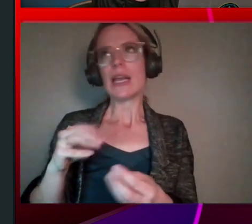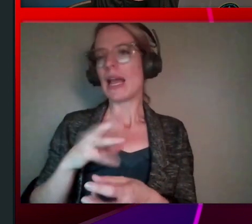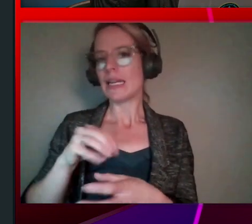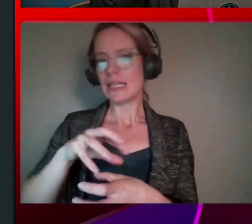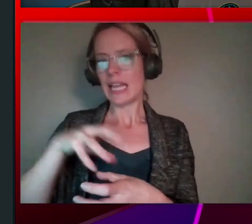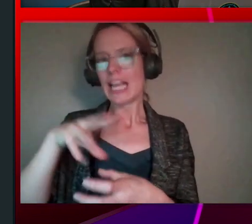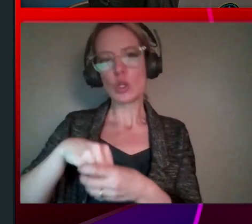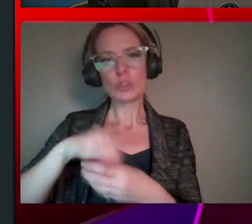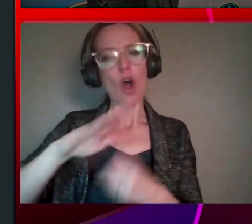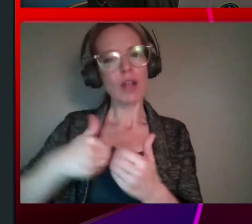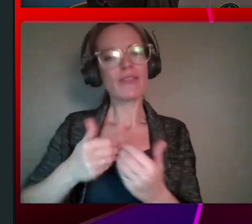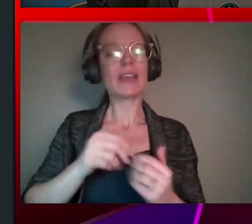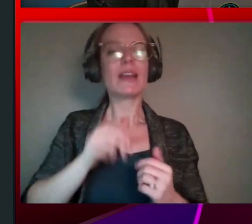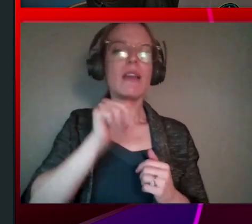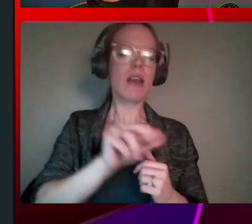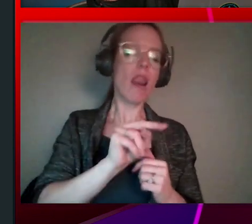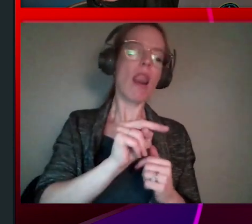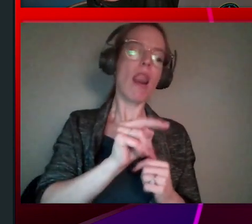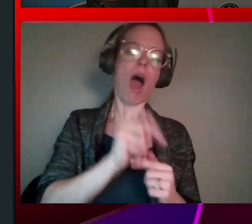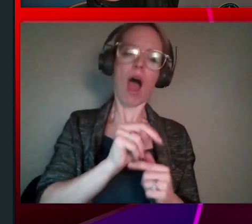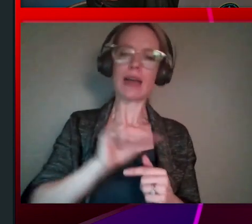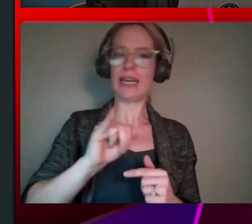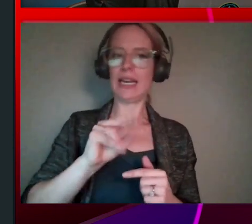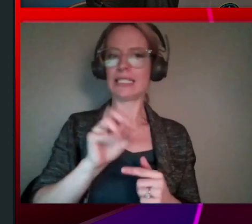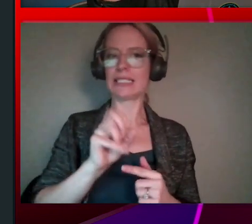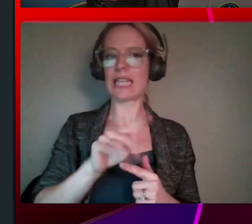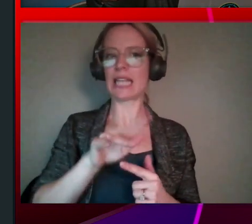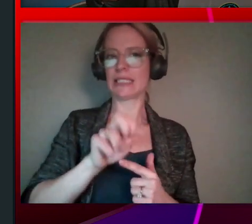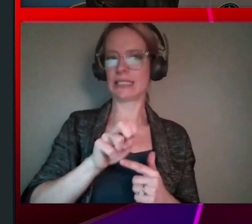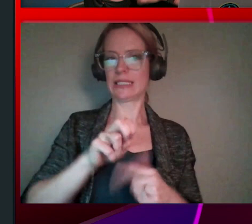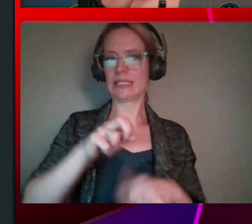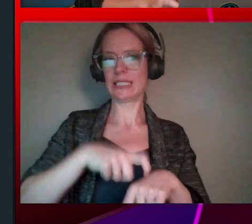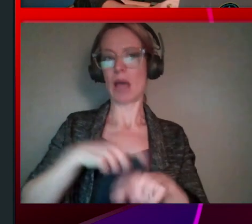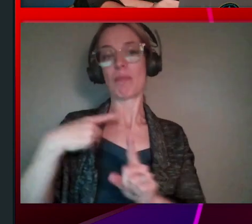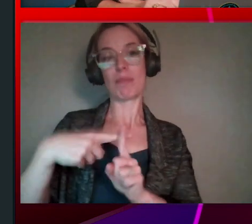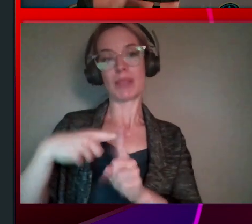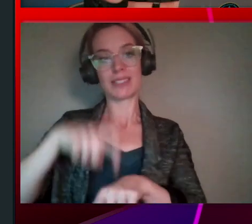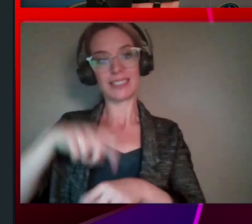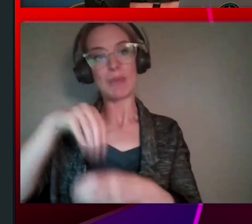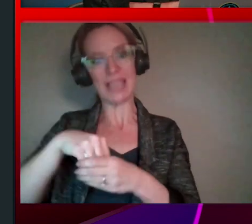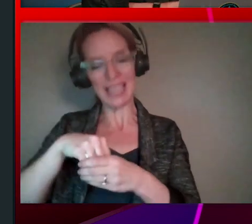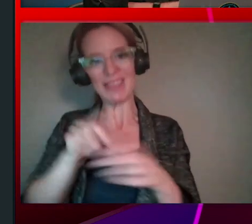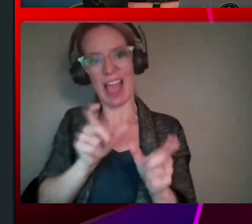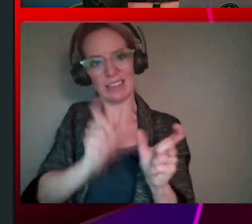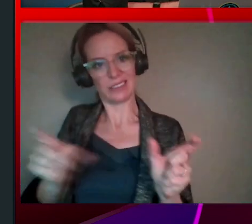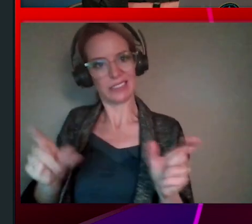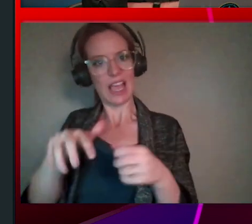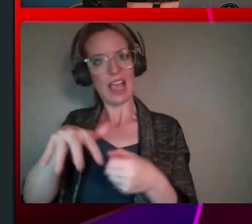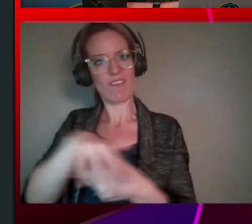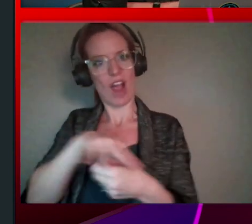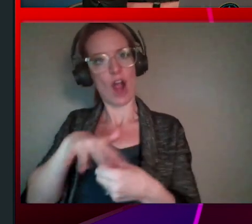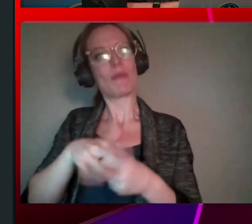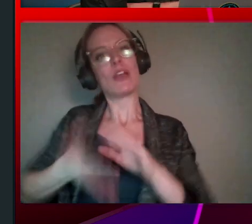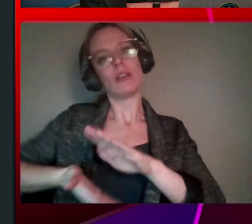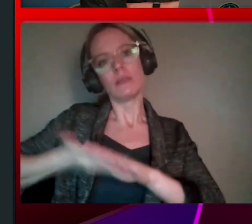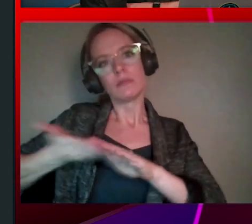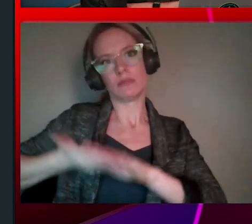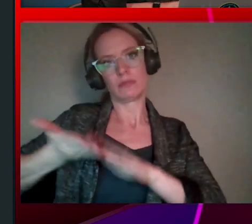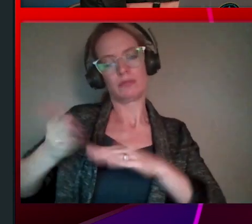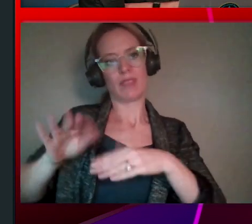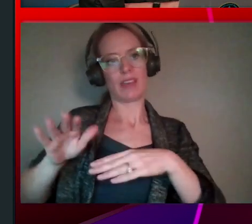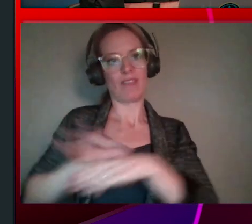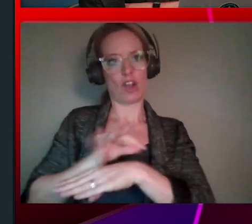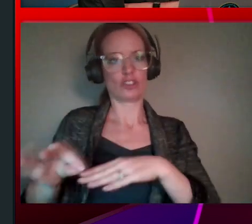non-instance time and the time spent in the execution environment executing the function. And so we're looking at 3 percentiles here. We're looking